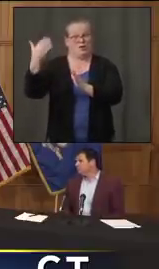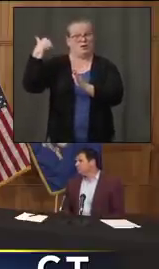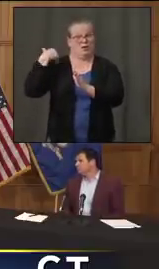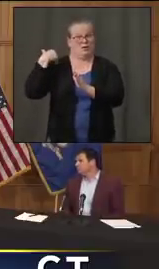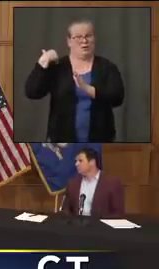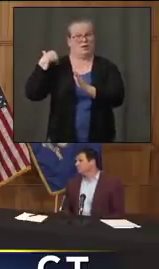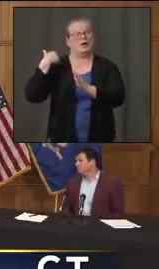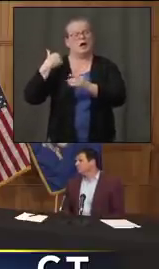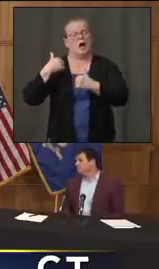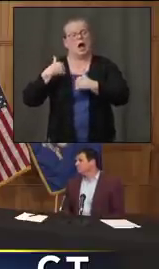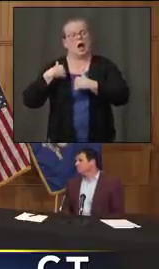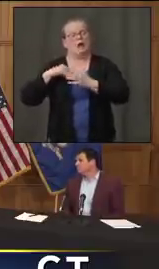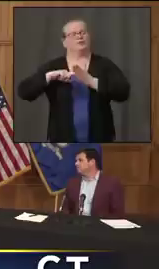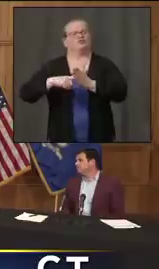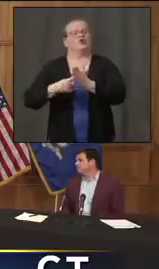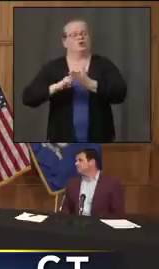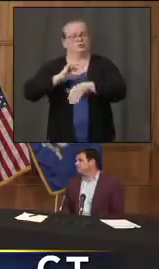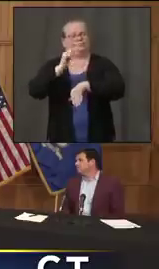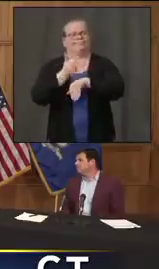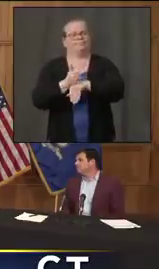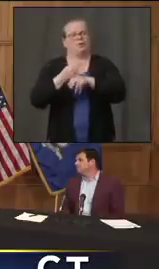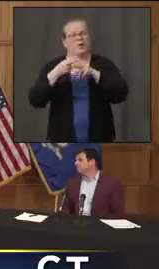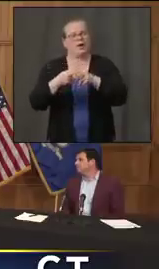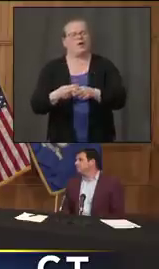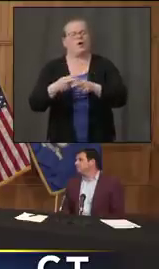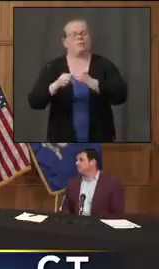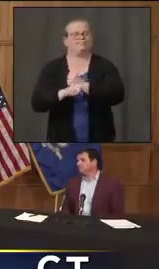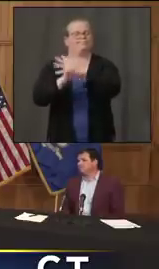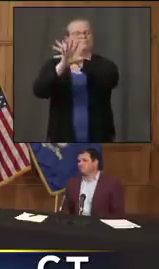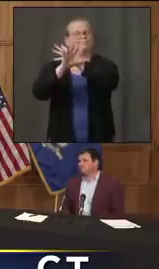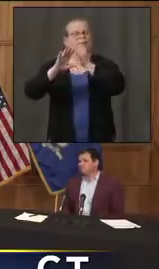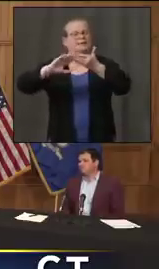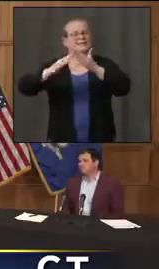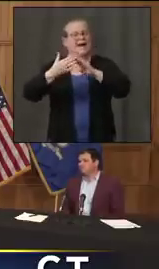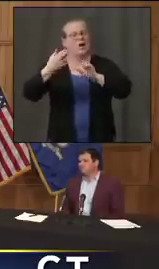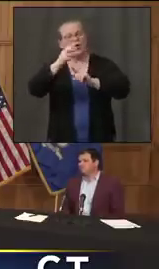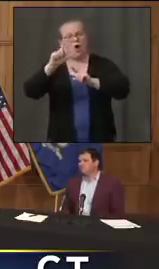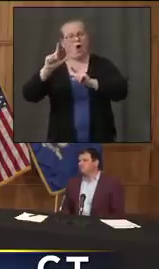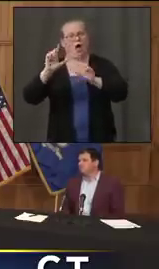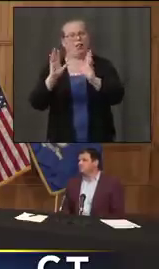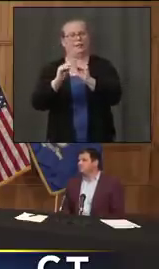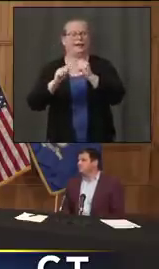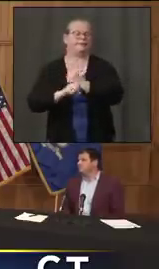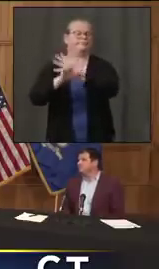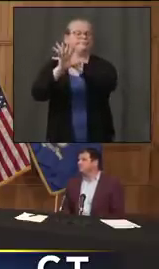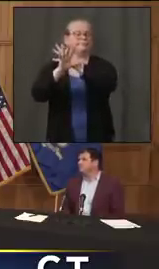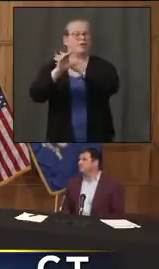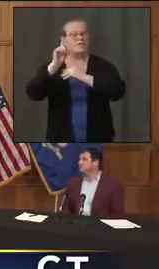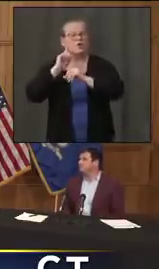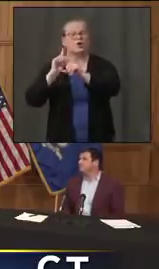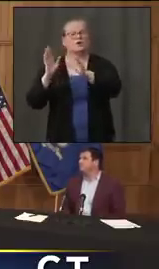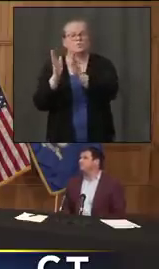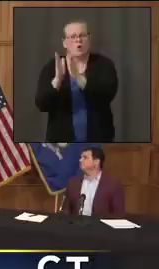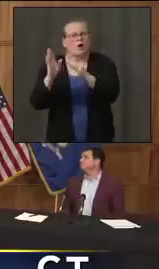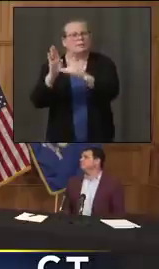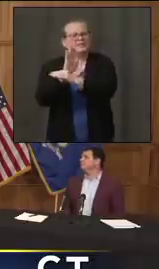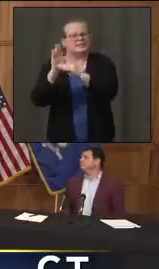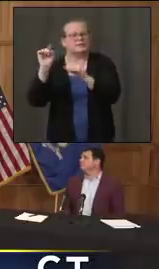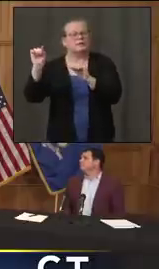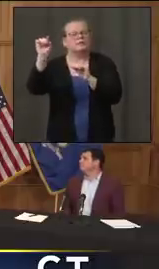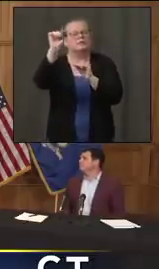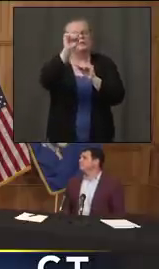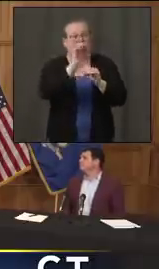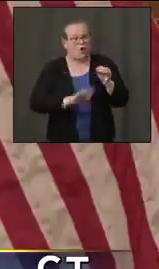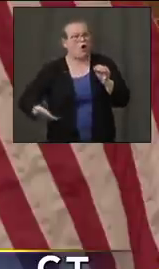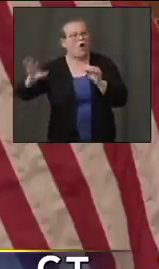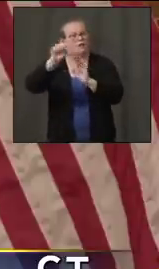teletown halls with small businesses across the state because they are the backbone of our economy,